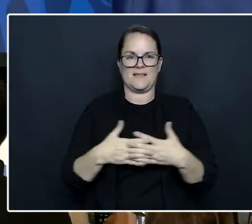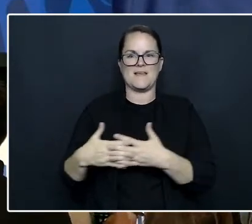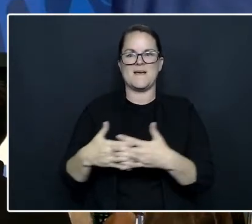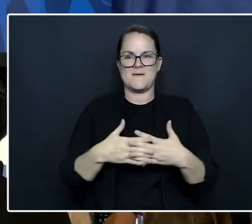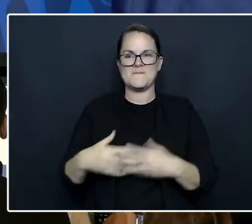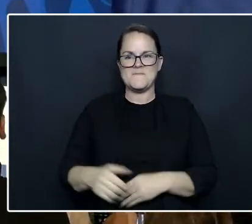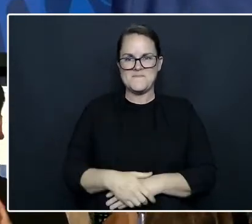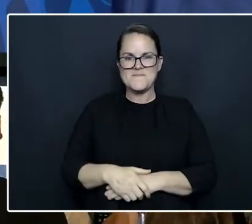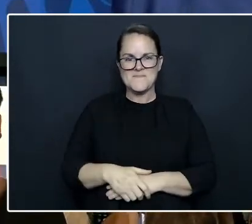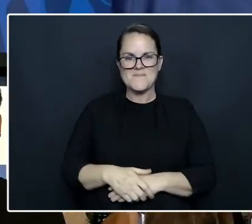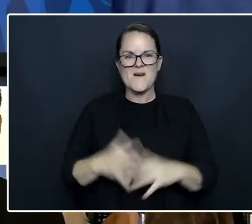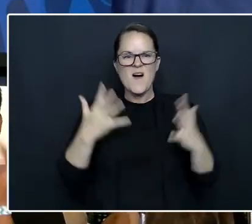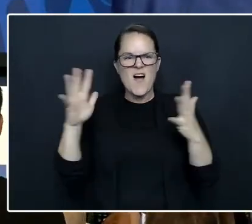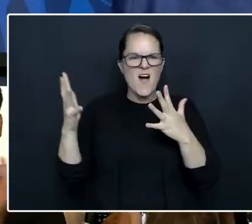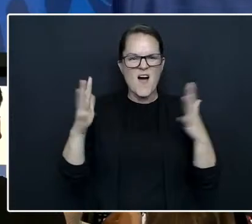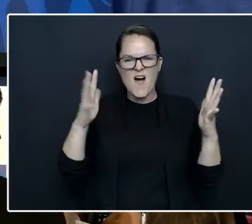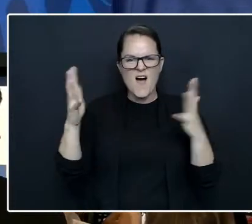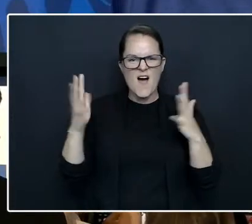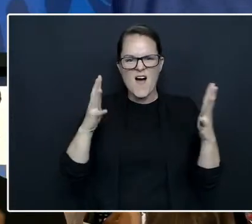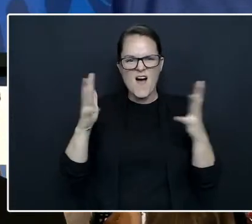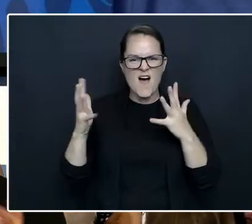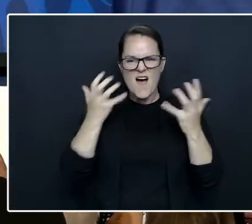Kamala Harrison.